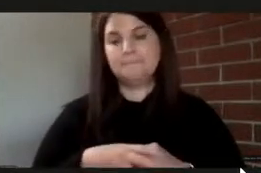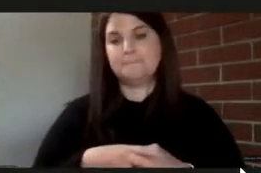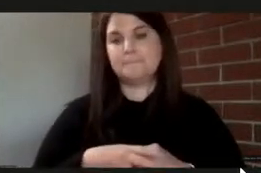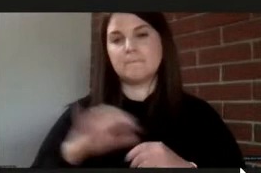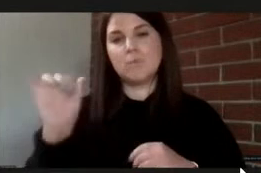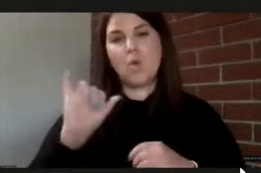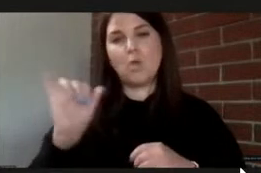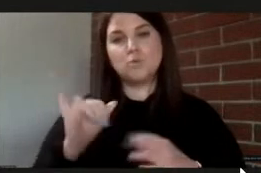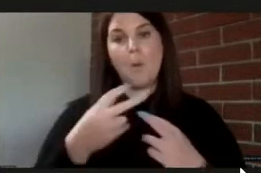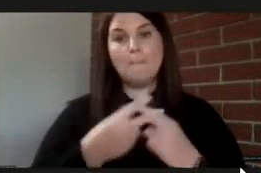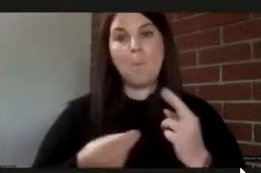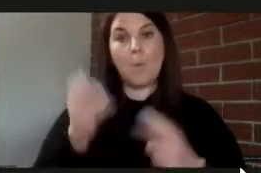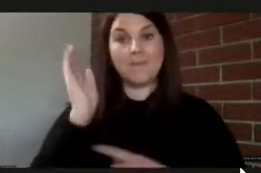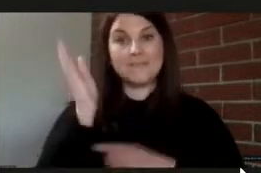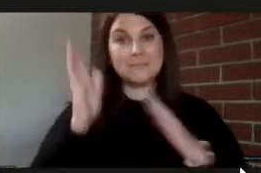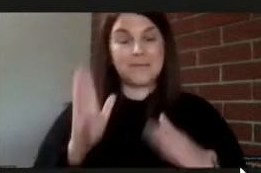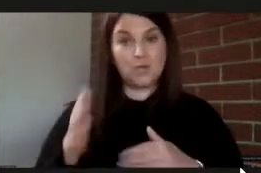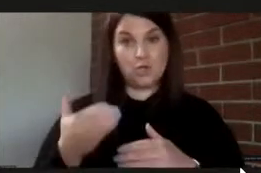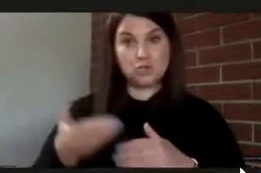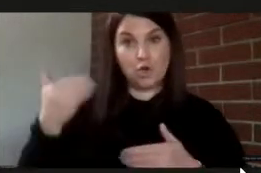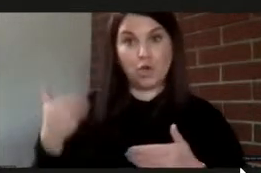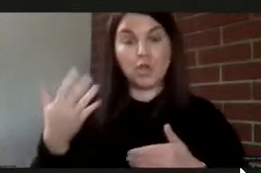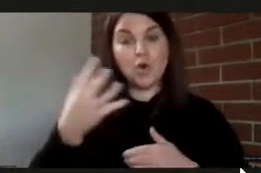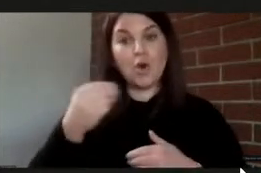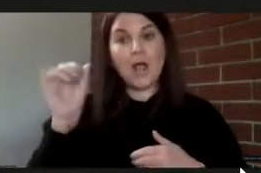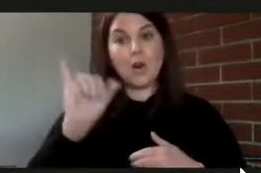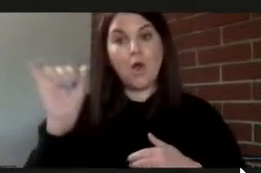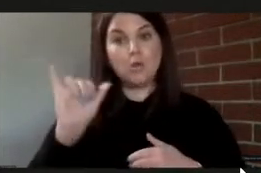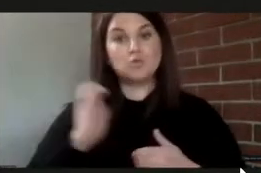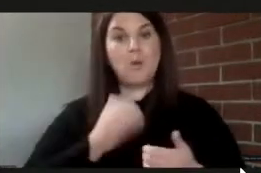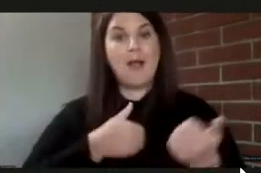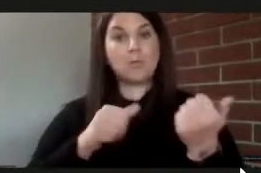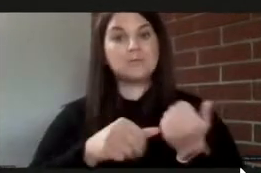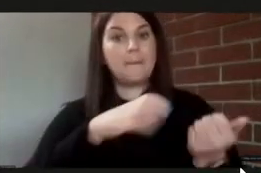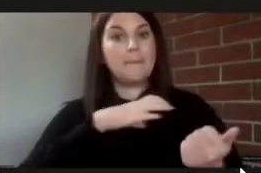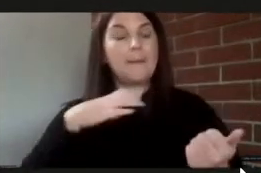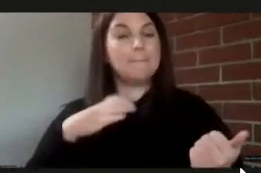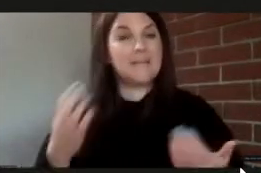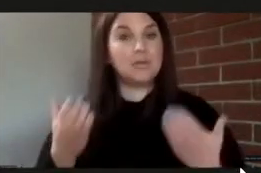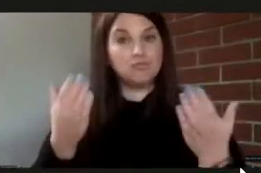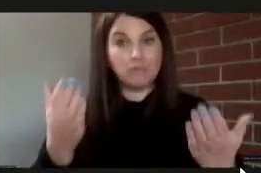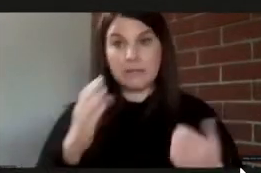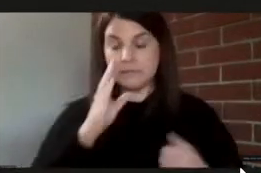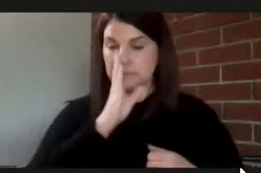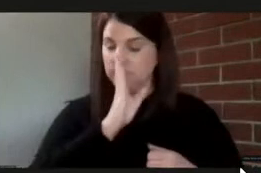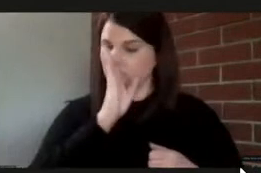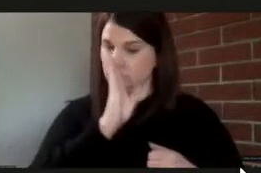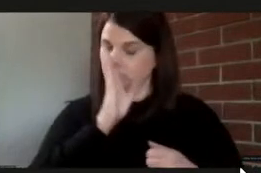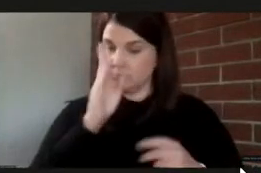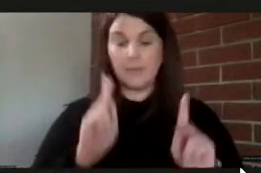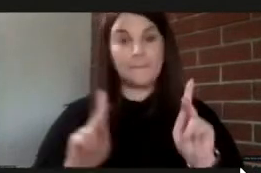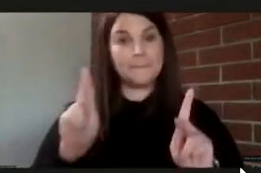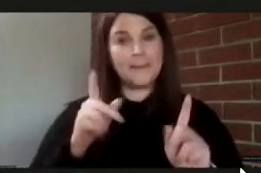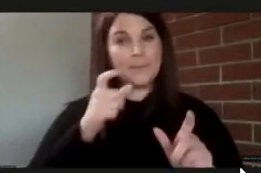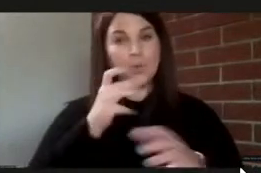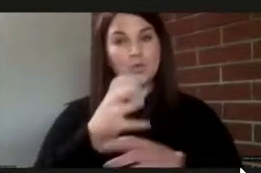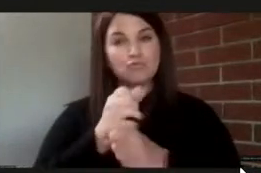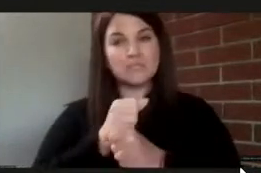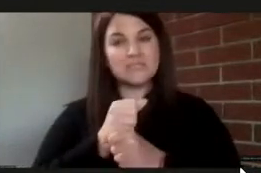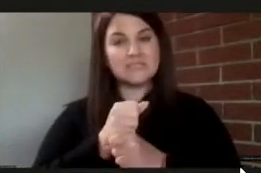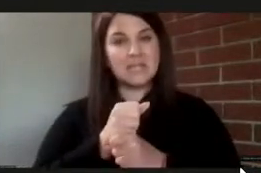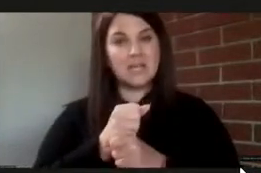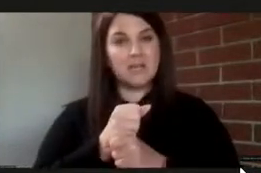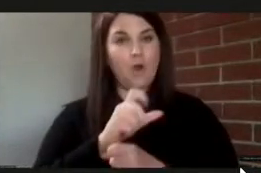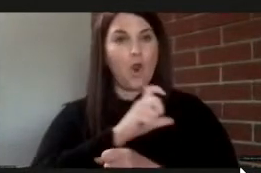both the speakers earlier and also our subcommittee chair raised, which is that people who receive a law